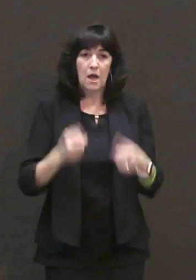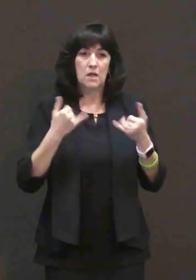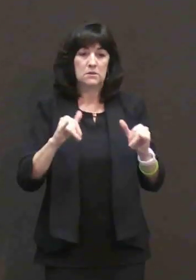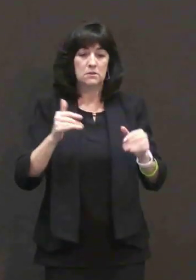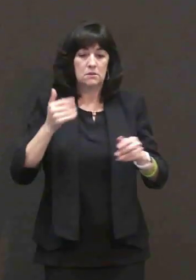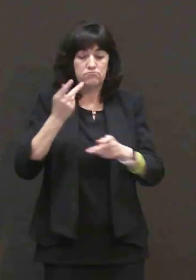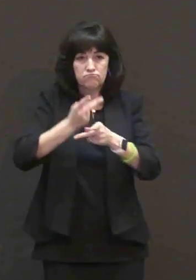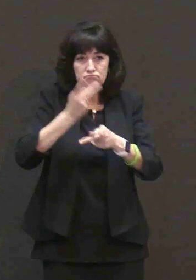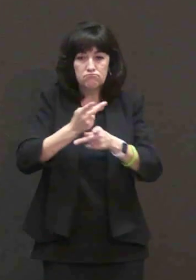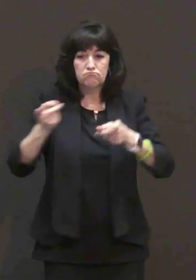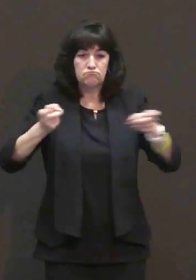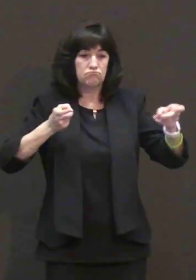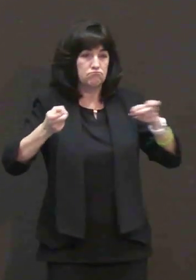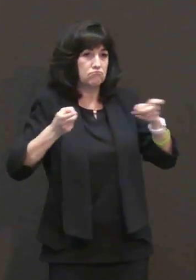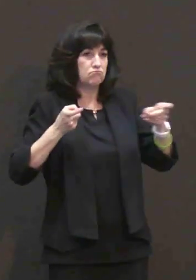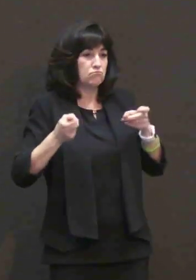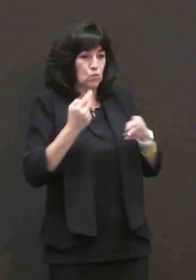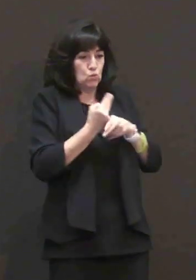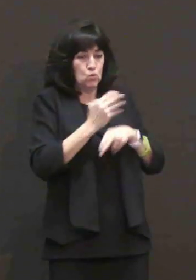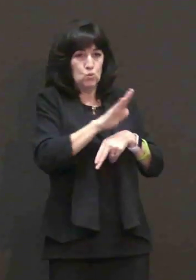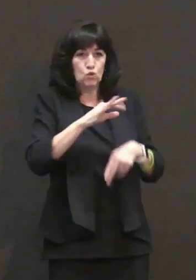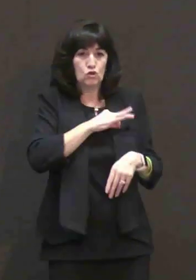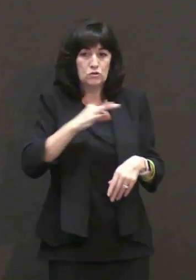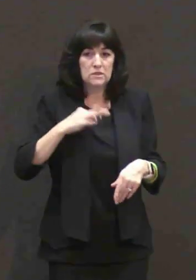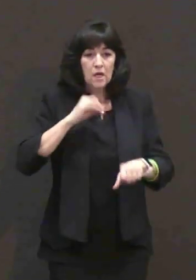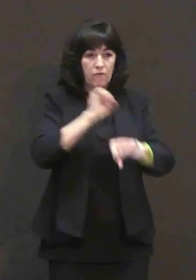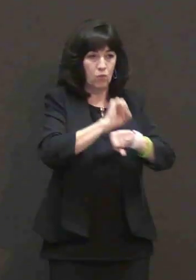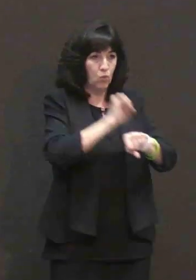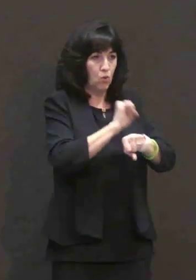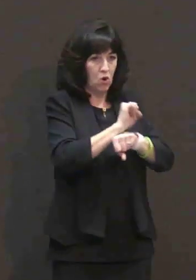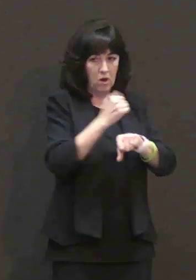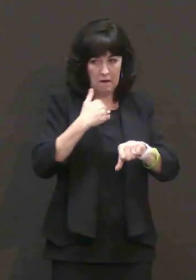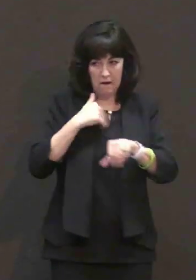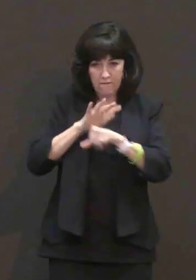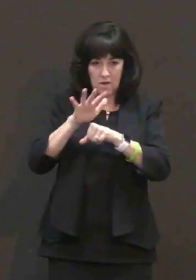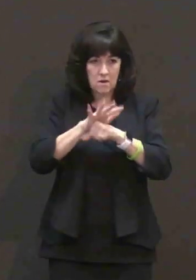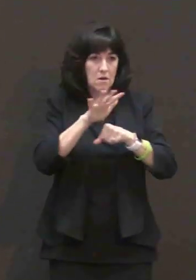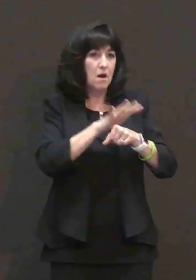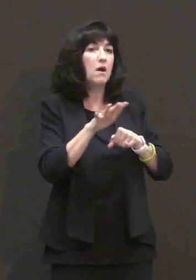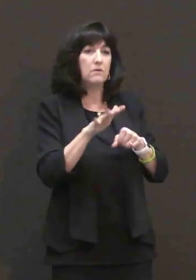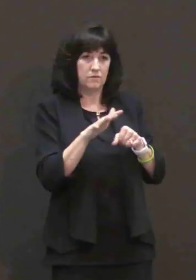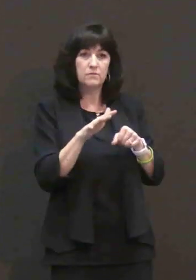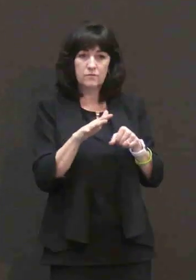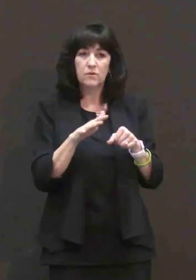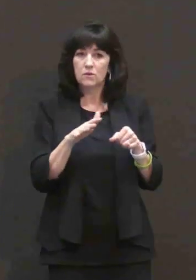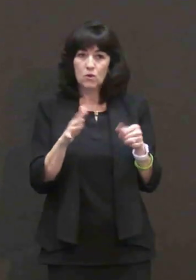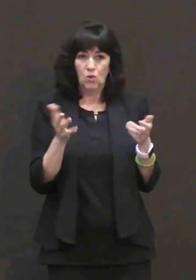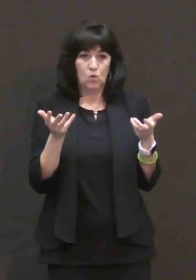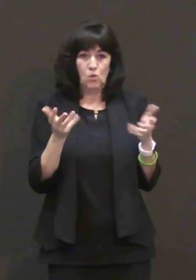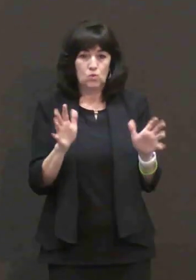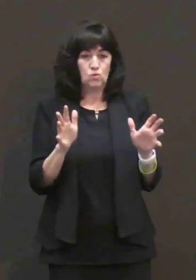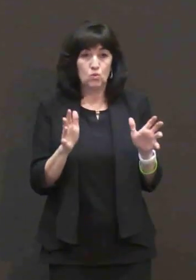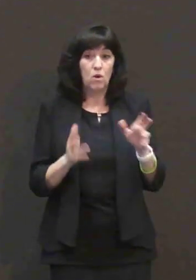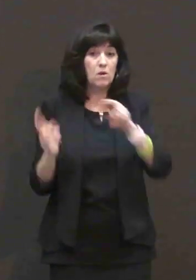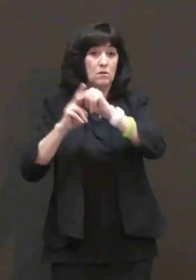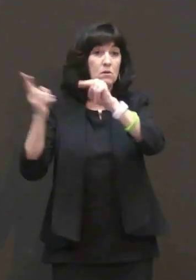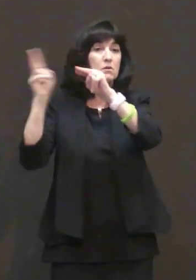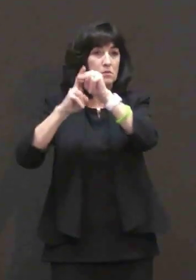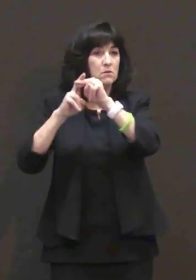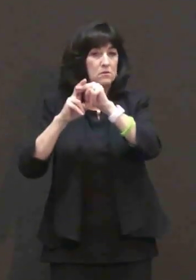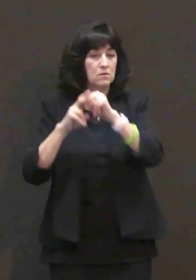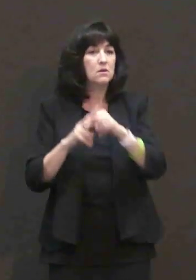staff, very comfortably, we'll put it that way, without implementing too many surge or decompression options. They've already canceled